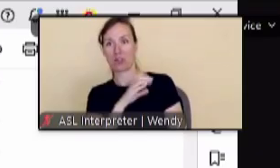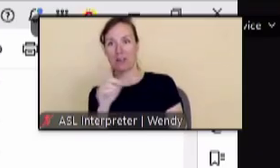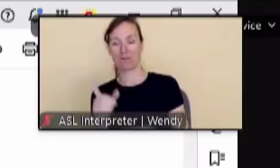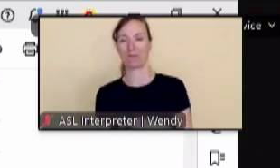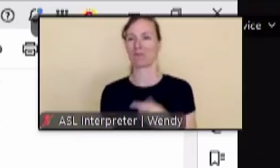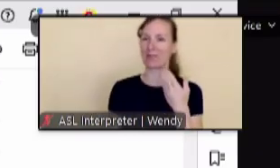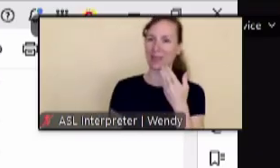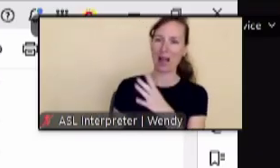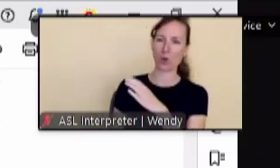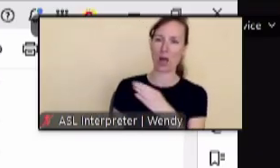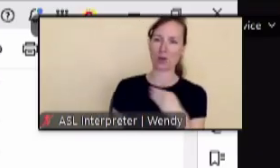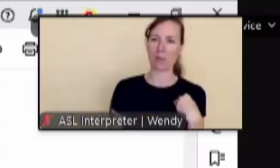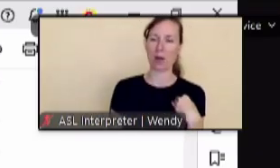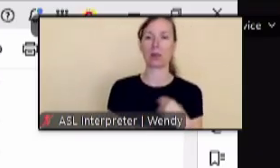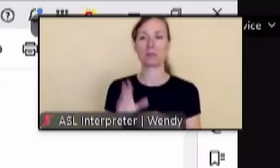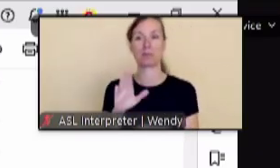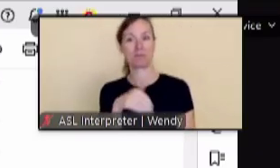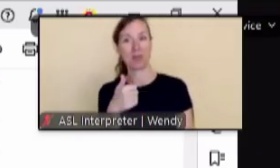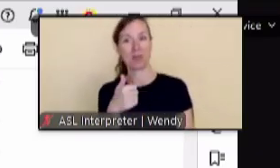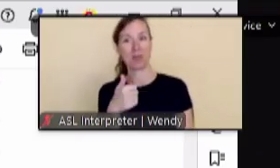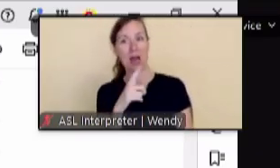All right, any questions?